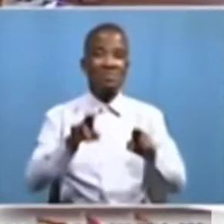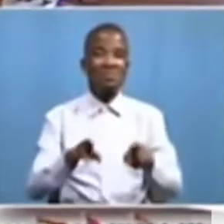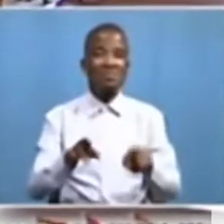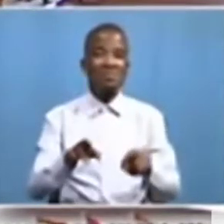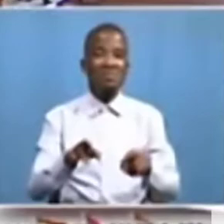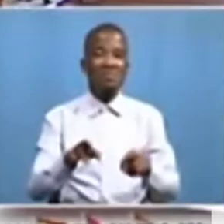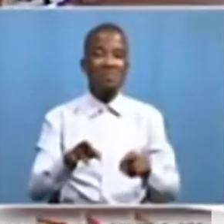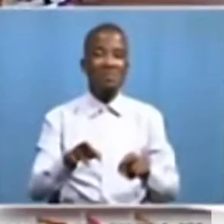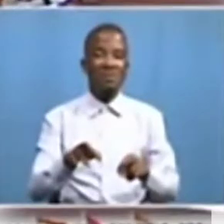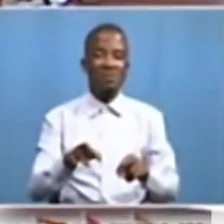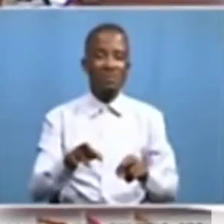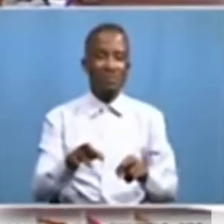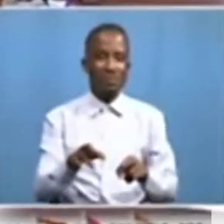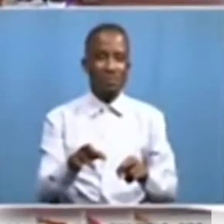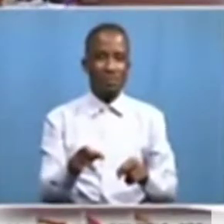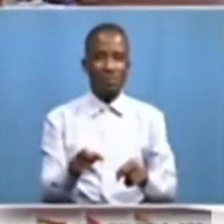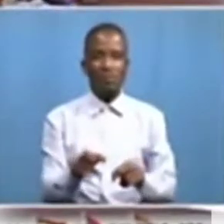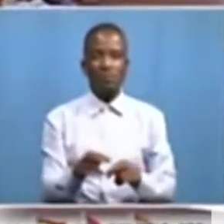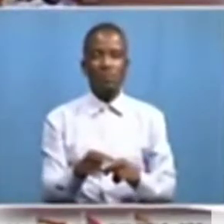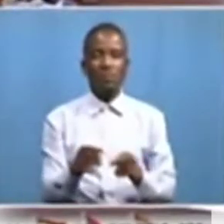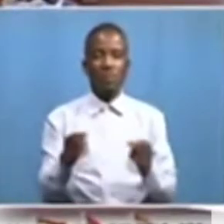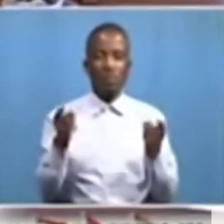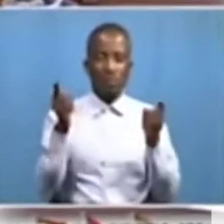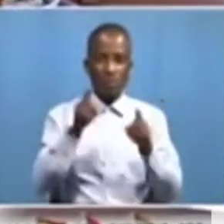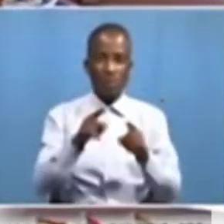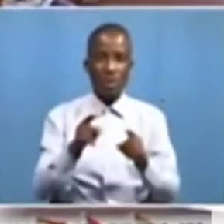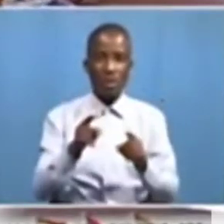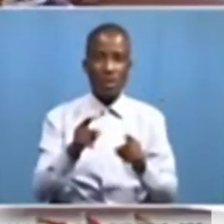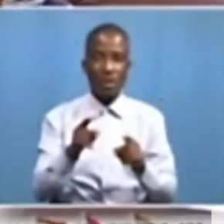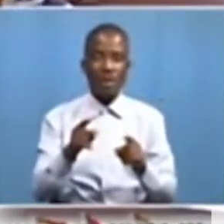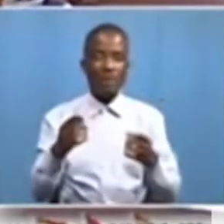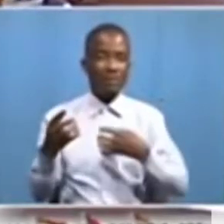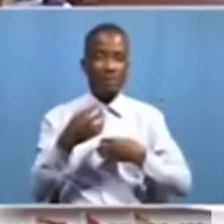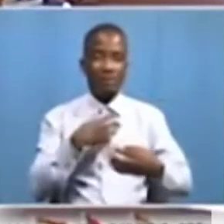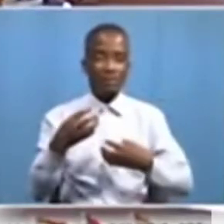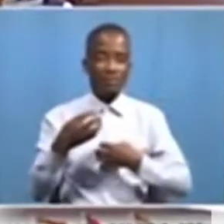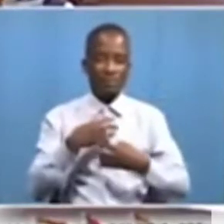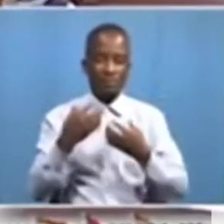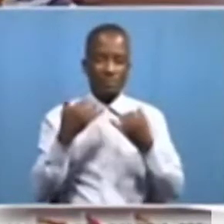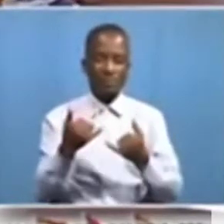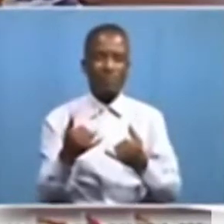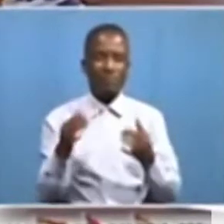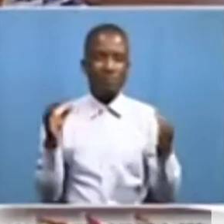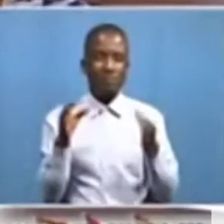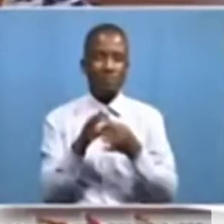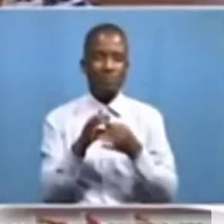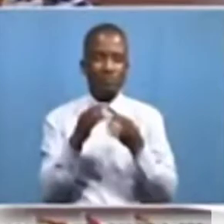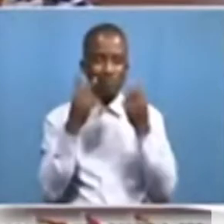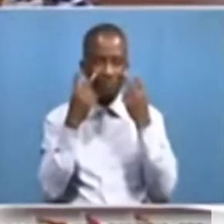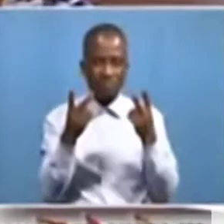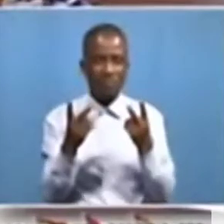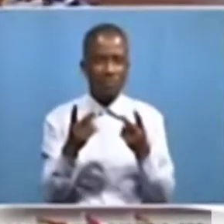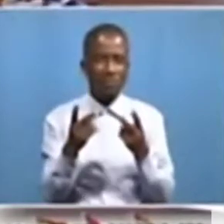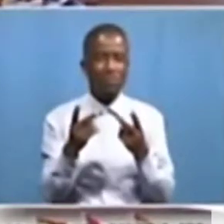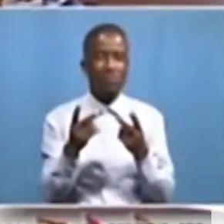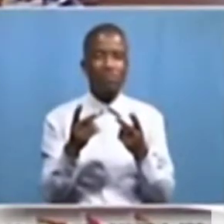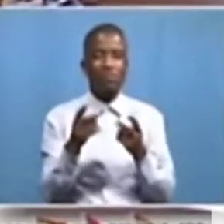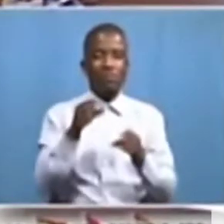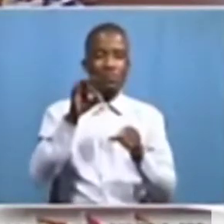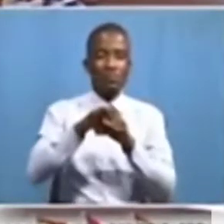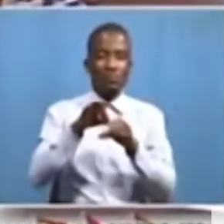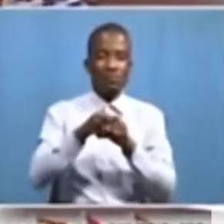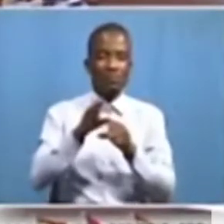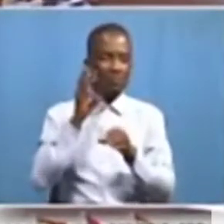election is vitiated. When Lord Dennis' propositions are read as a whole, the combined effect of the propositions is that an election will